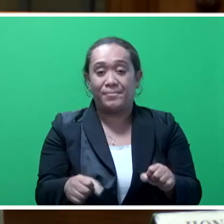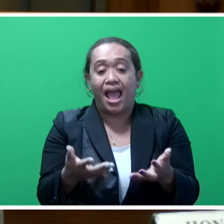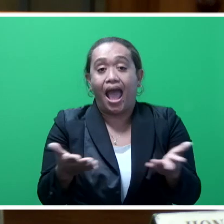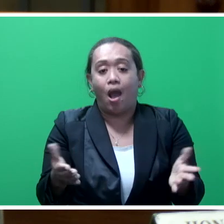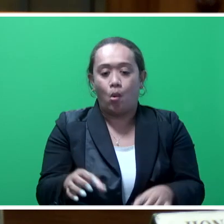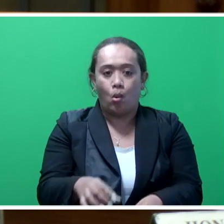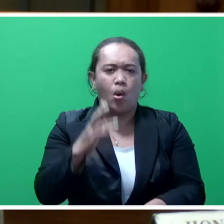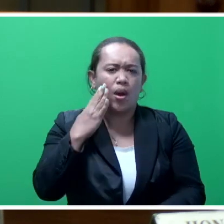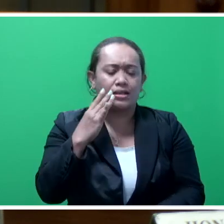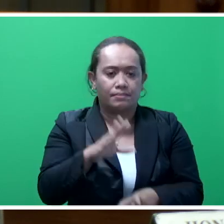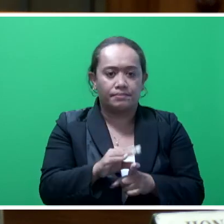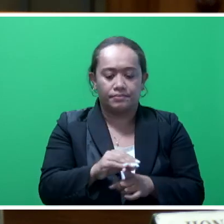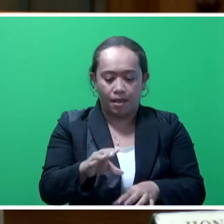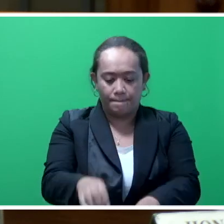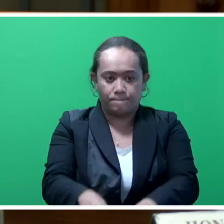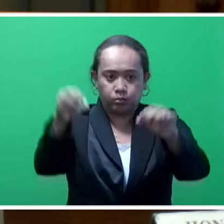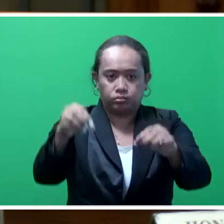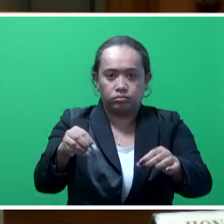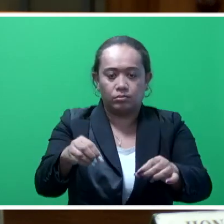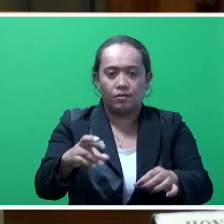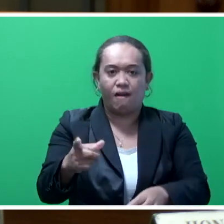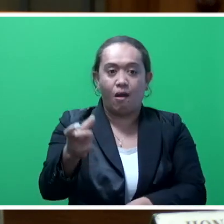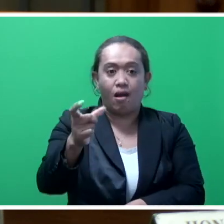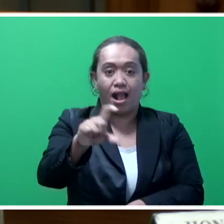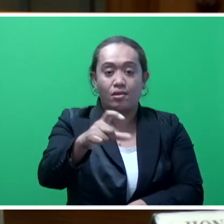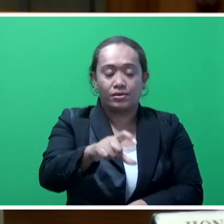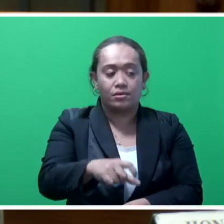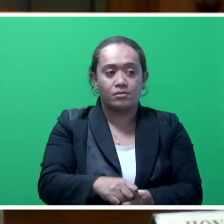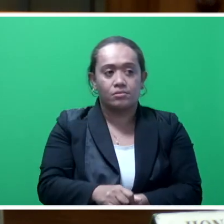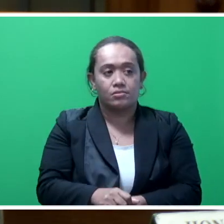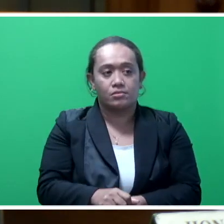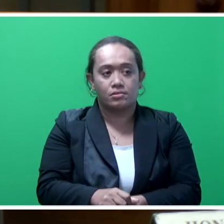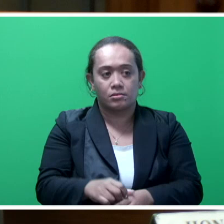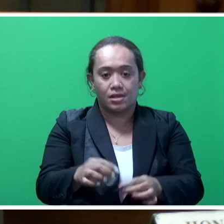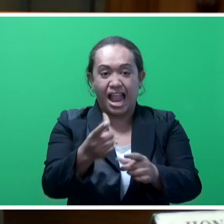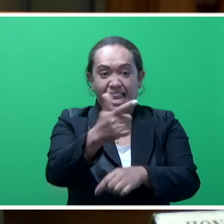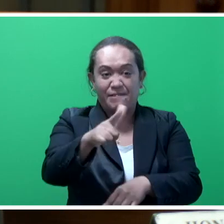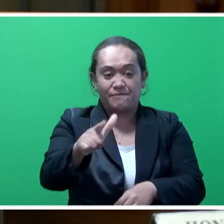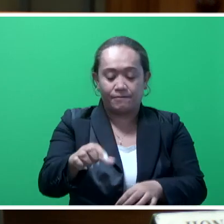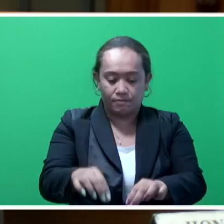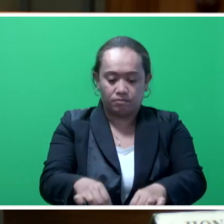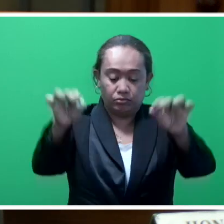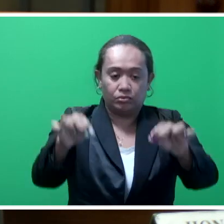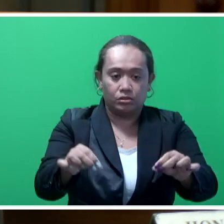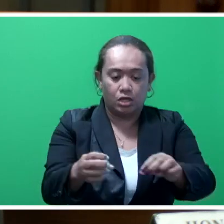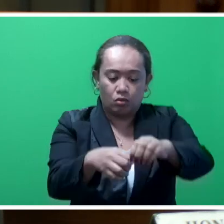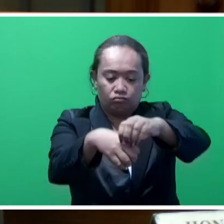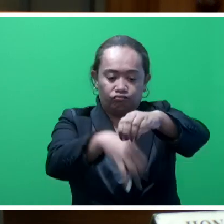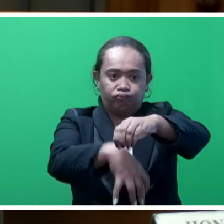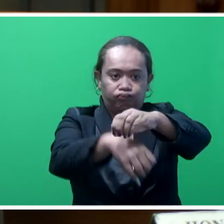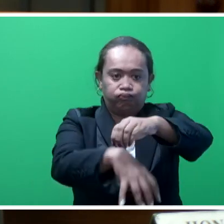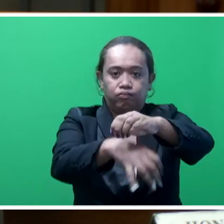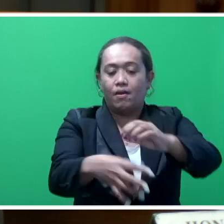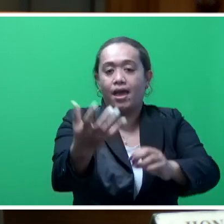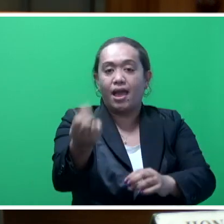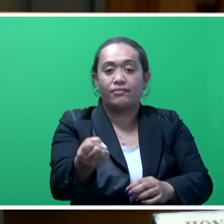when you pull out a turmeric plant and you pull out the turmeric, the roots, certain parts of